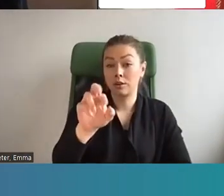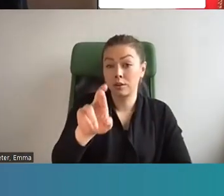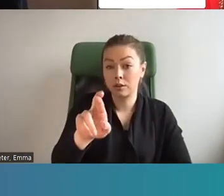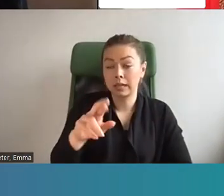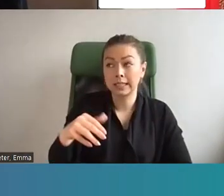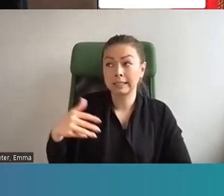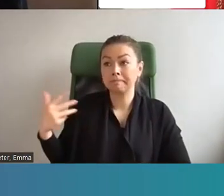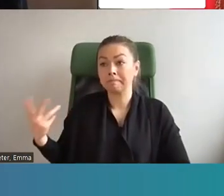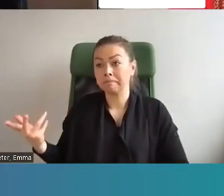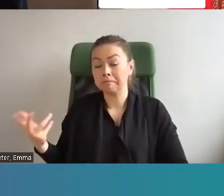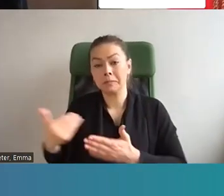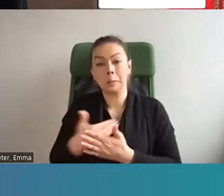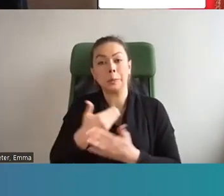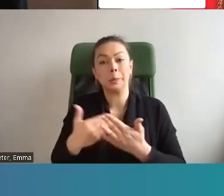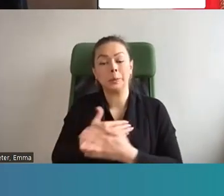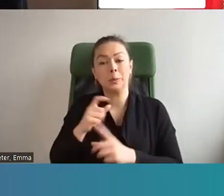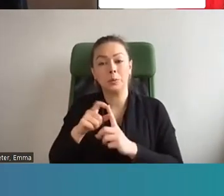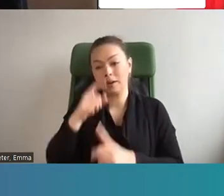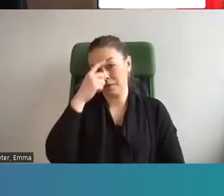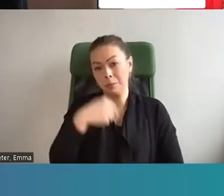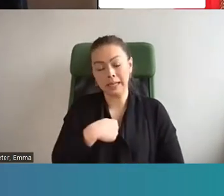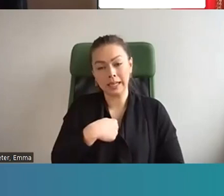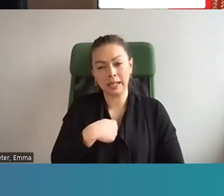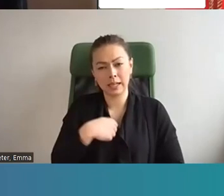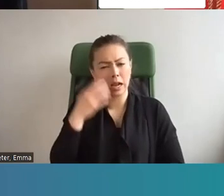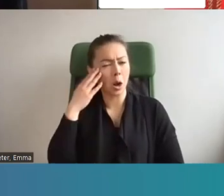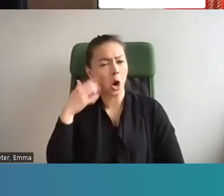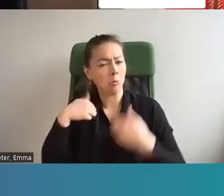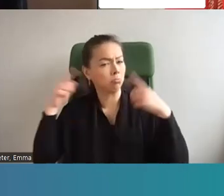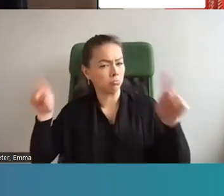around for a long time, but it's a word that I've heard often.